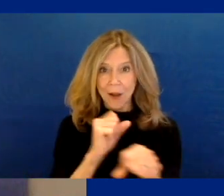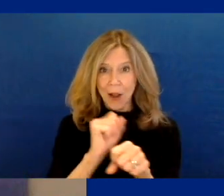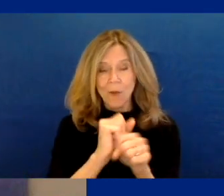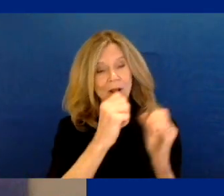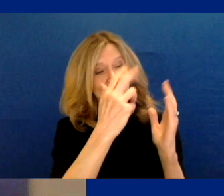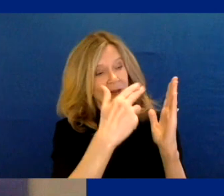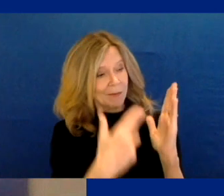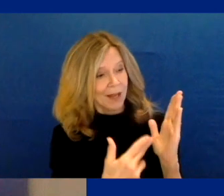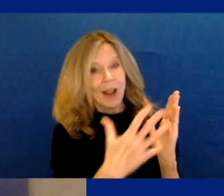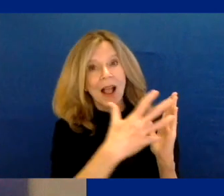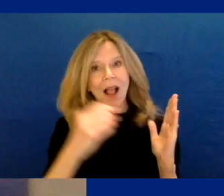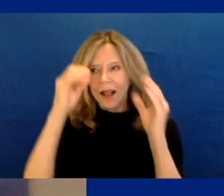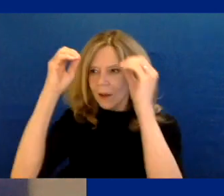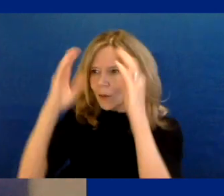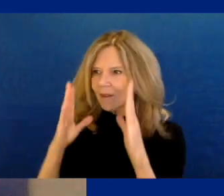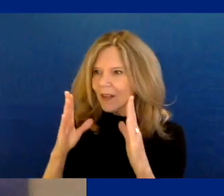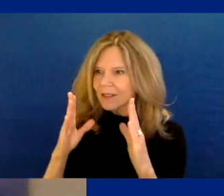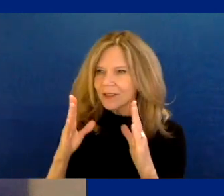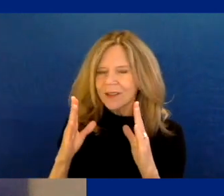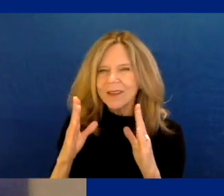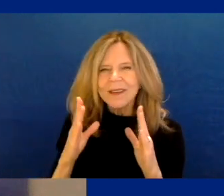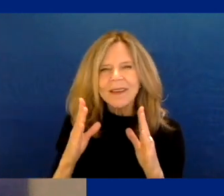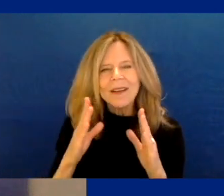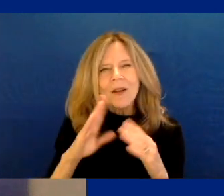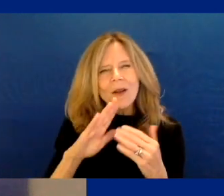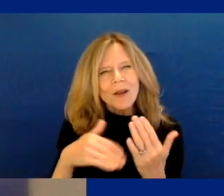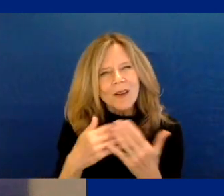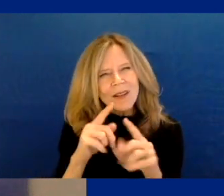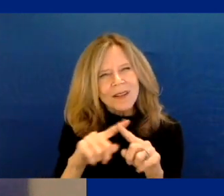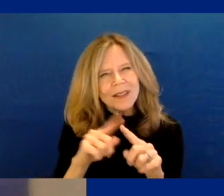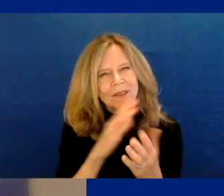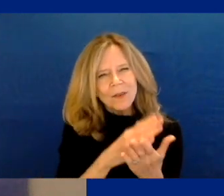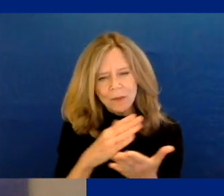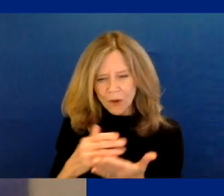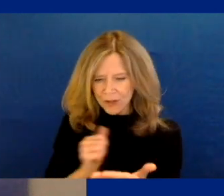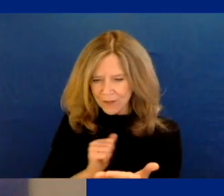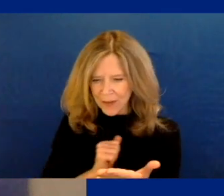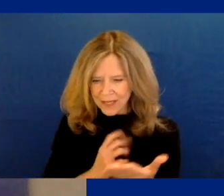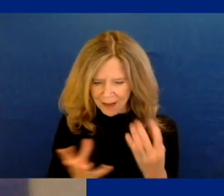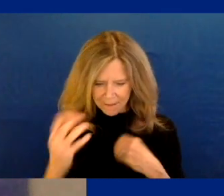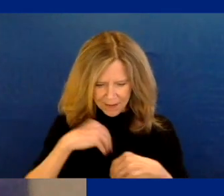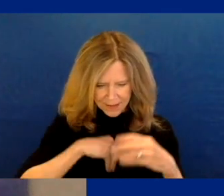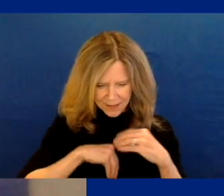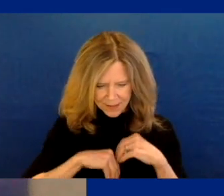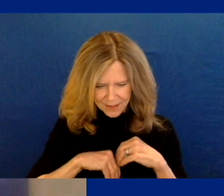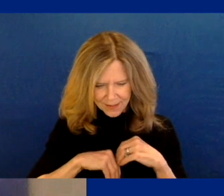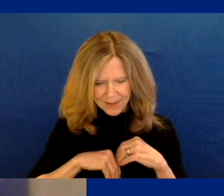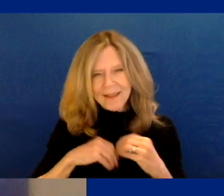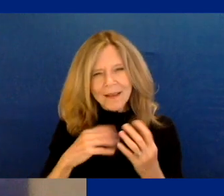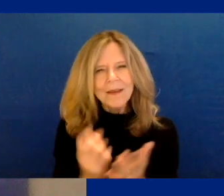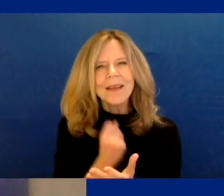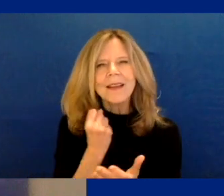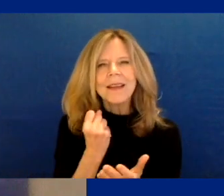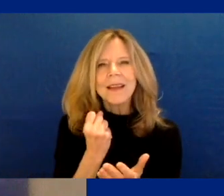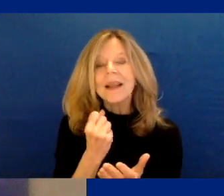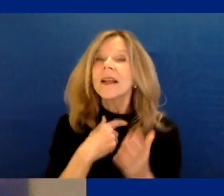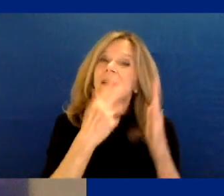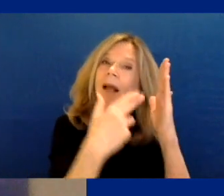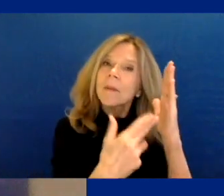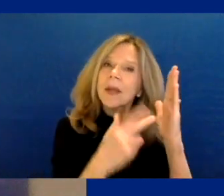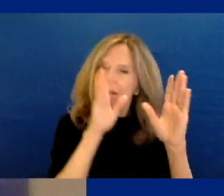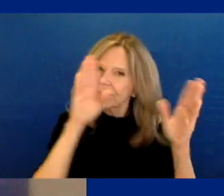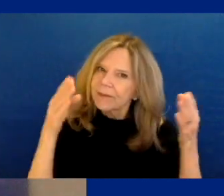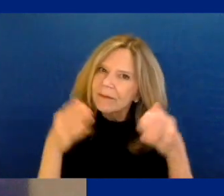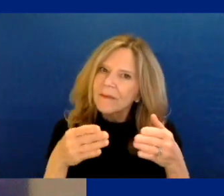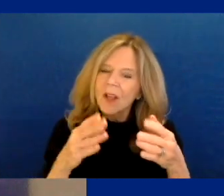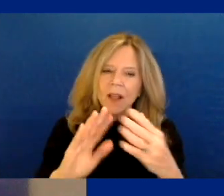painter and professor, I've been able to bring all facets of myself to the forefront. My painting practice is centered